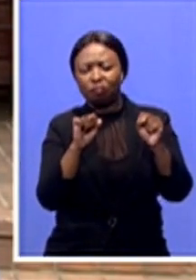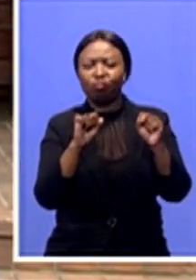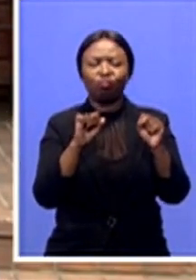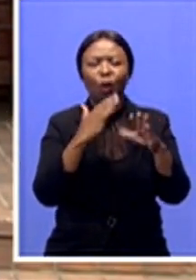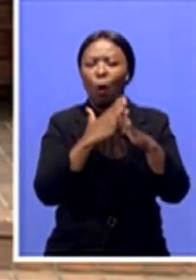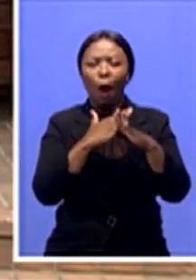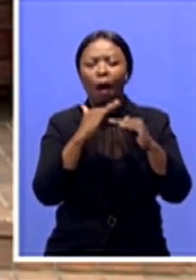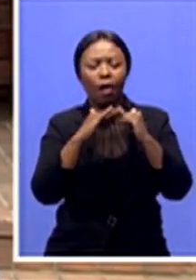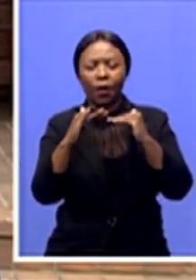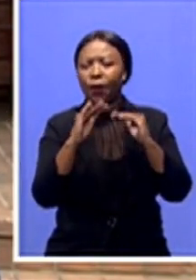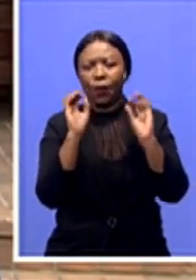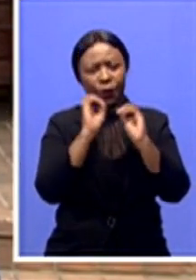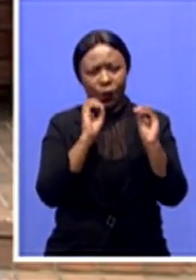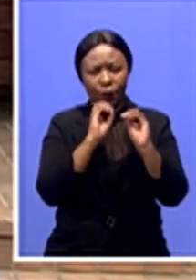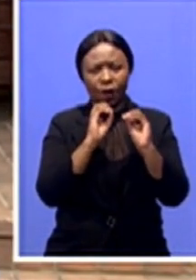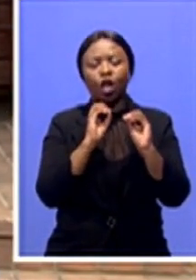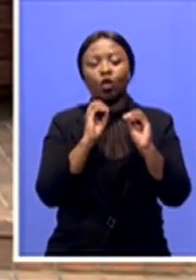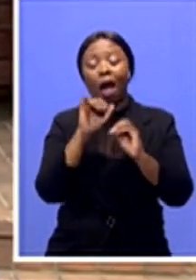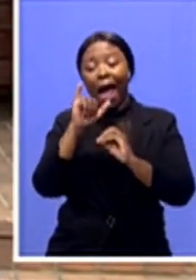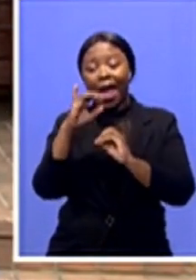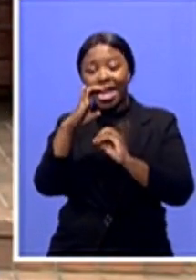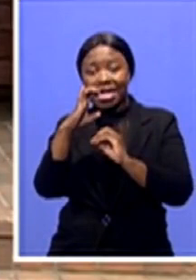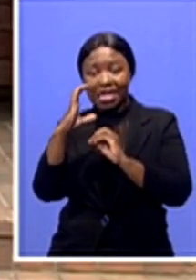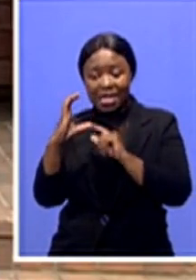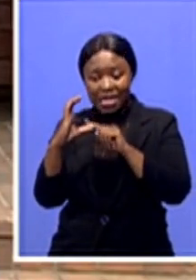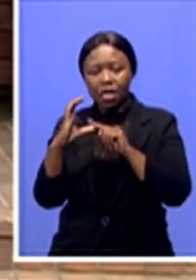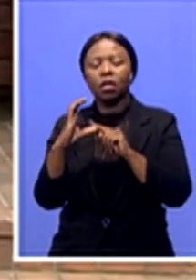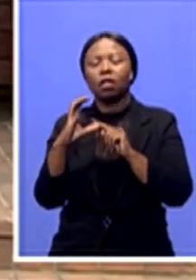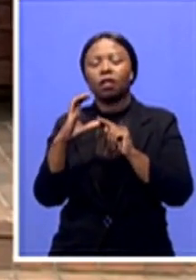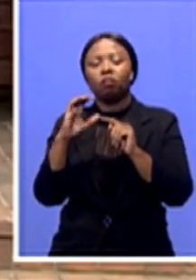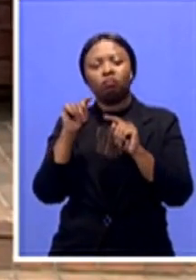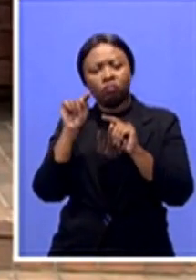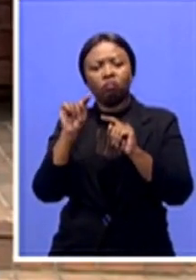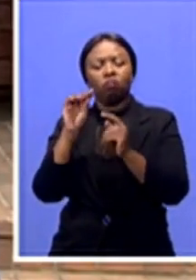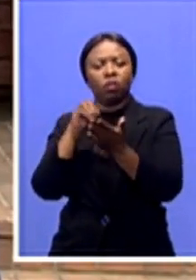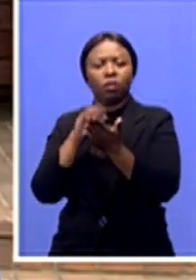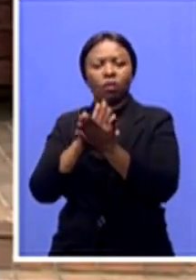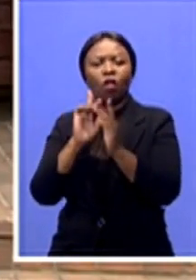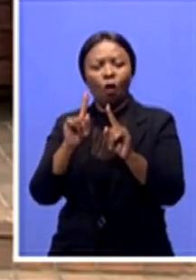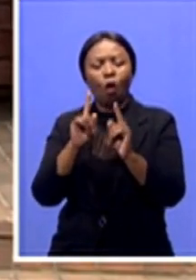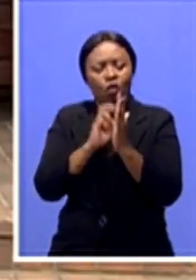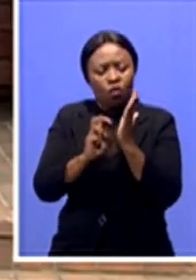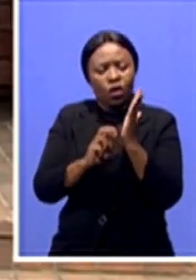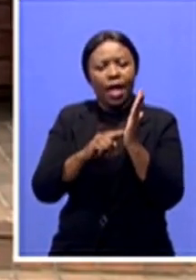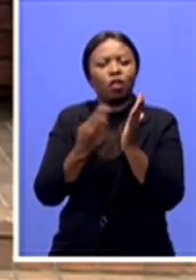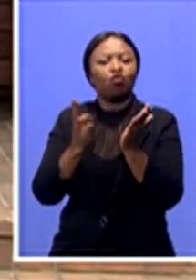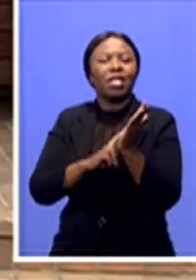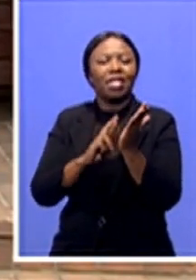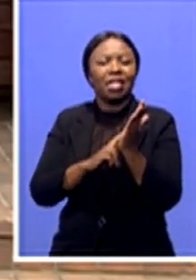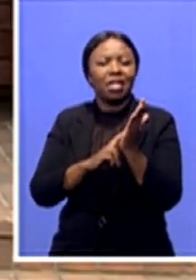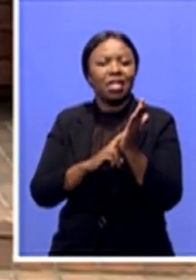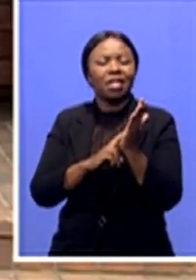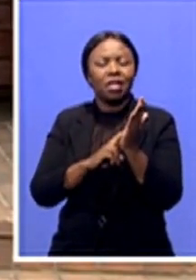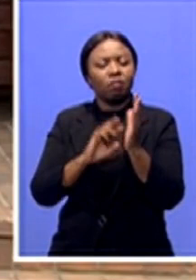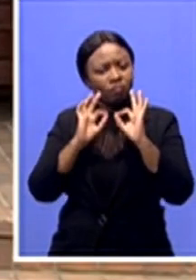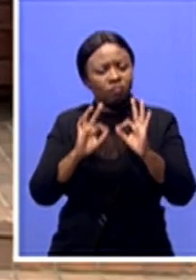the IEC had put in line for the regulations and for the registration of candidates, and also saying that if the IEC